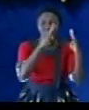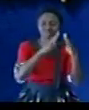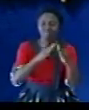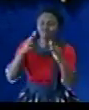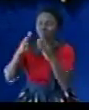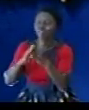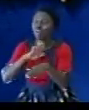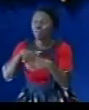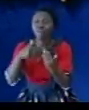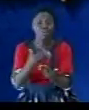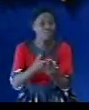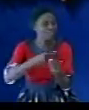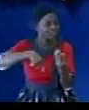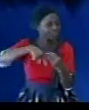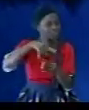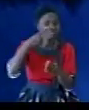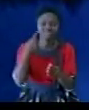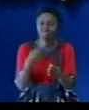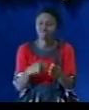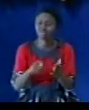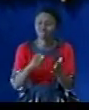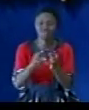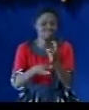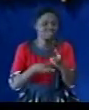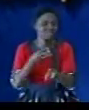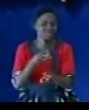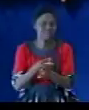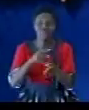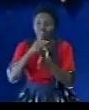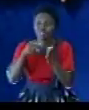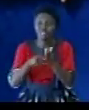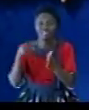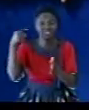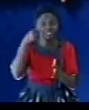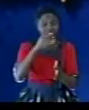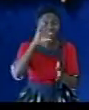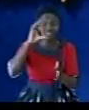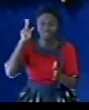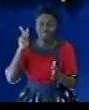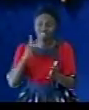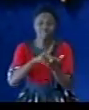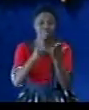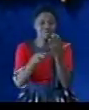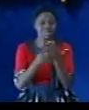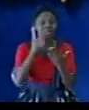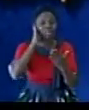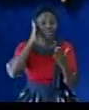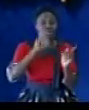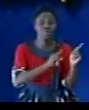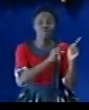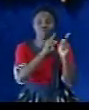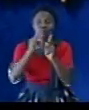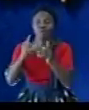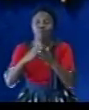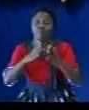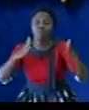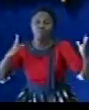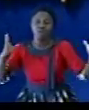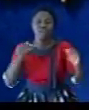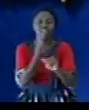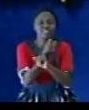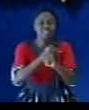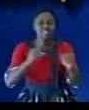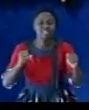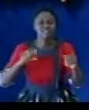Father, this gospel GCK will travel wide, saving souls, healing the sick, breaking